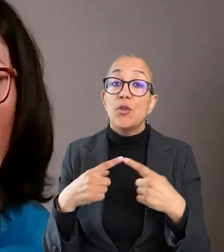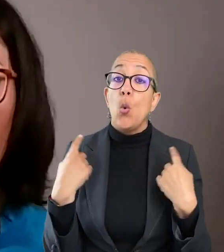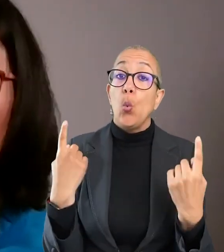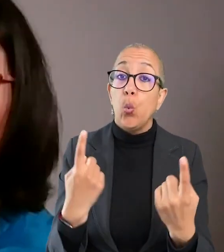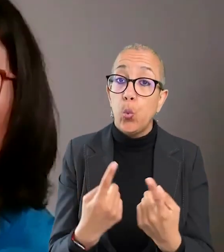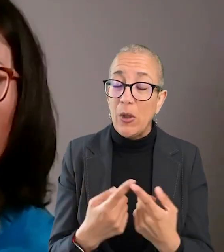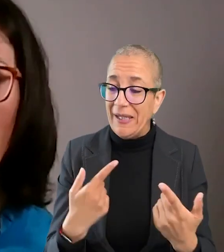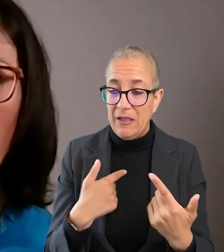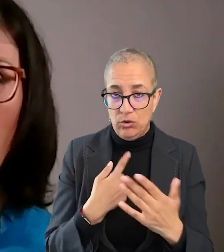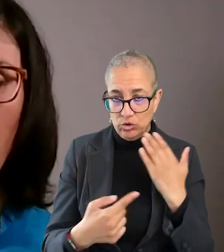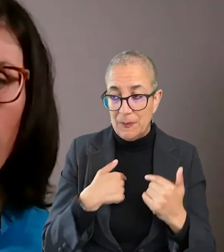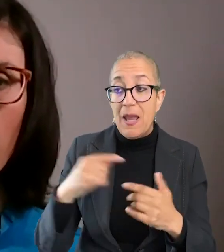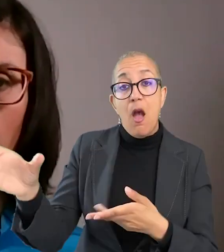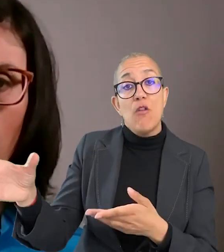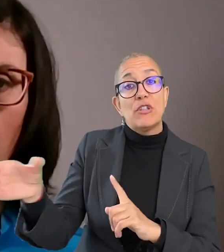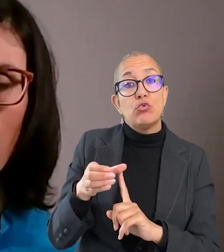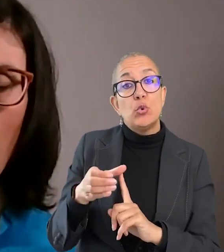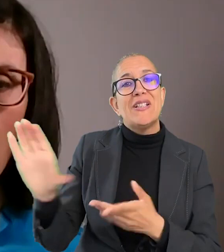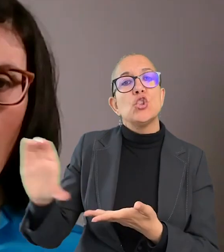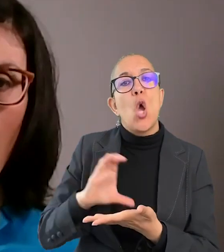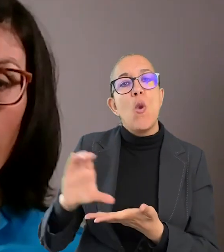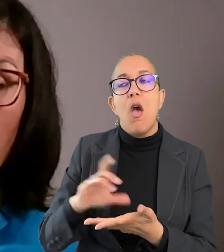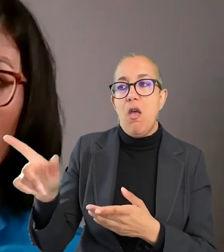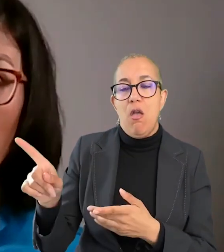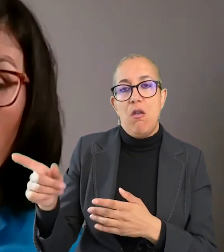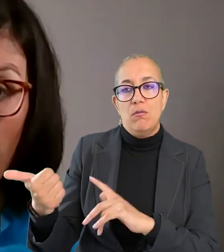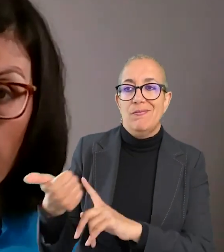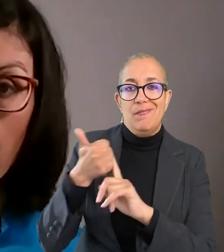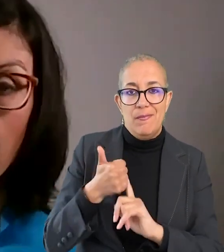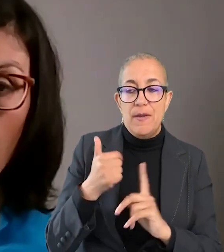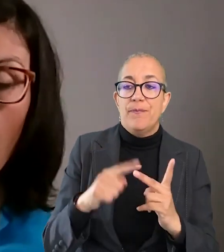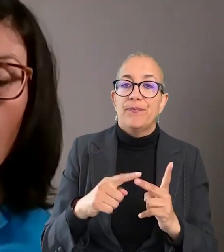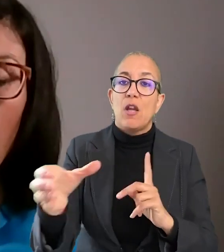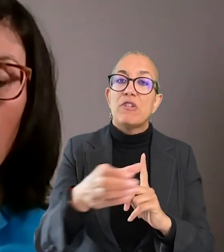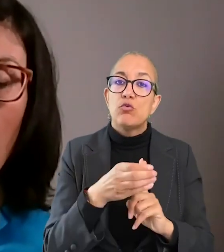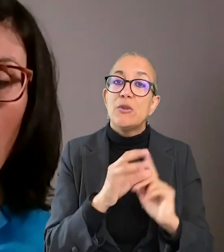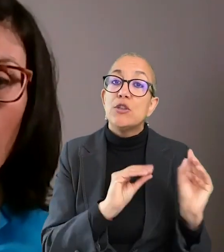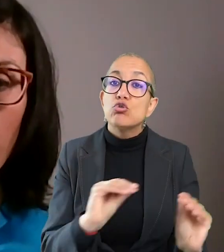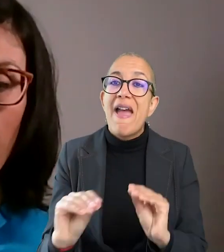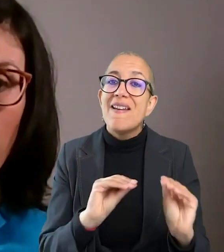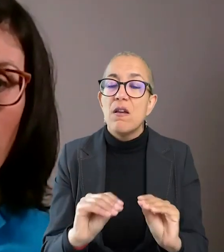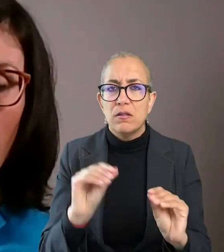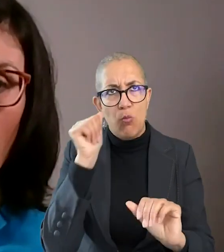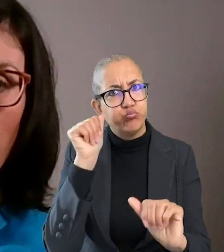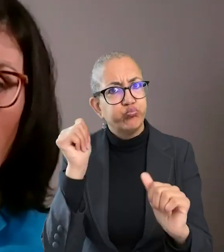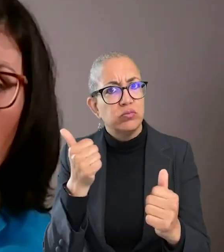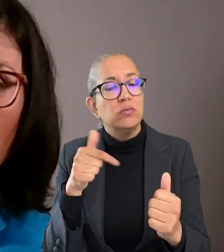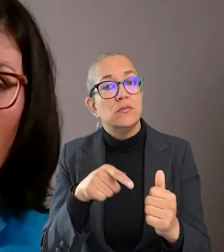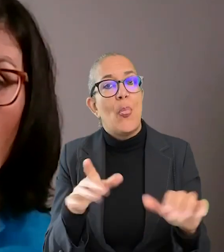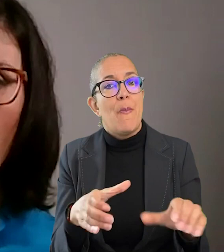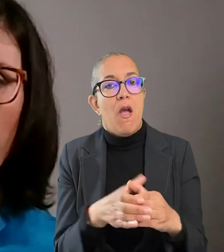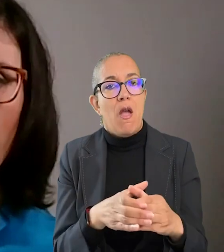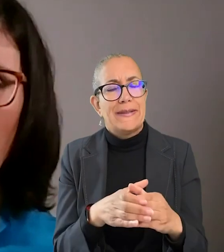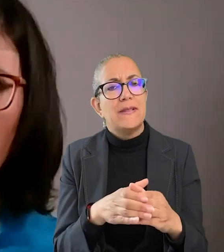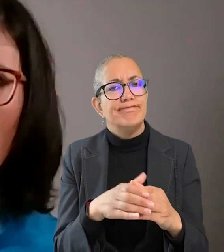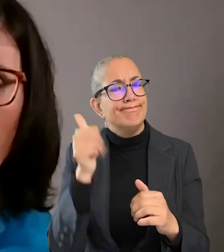was I recruited a donor who was interested in helping me to do this. I recruited trainers who are well respected in the party, who